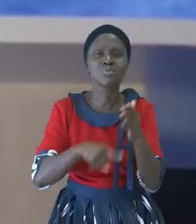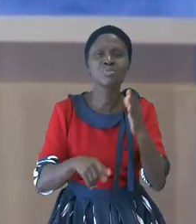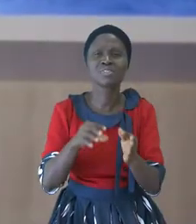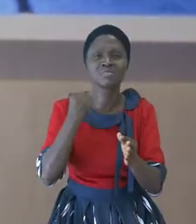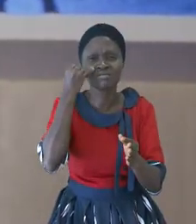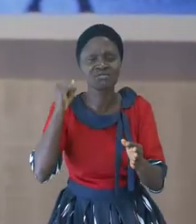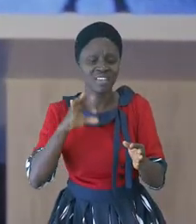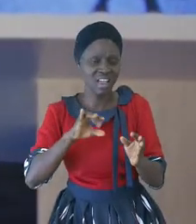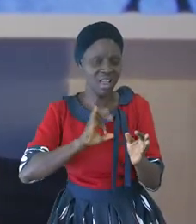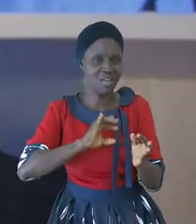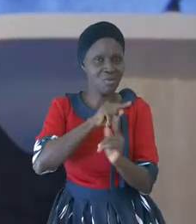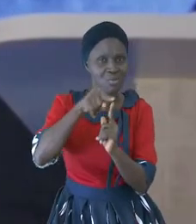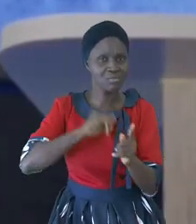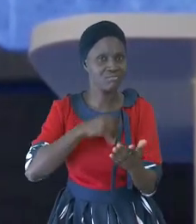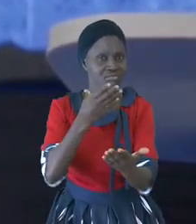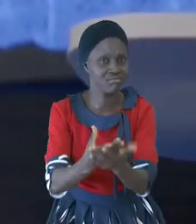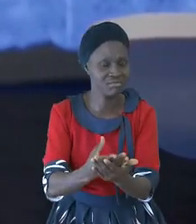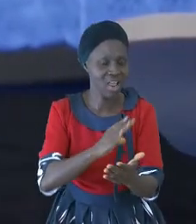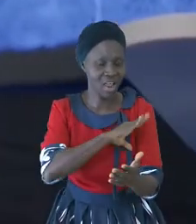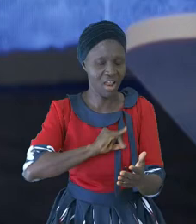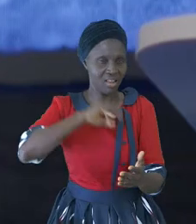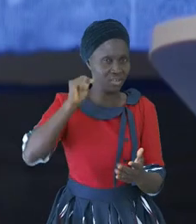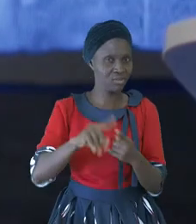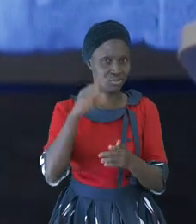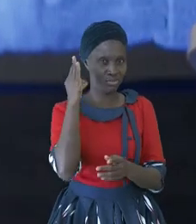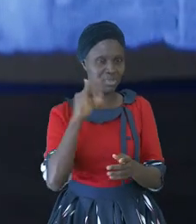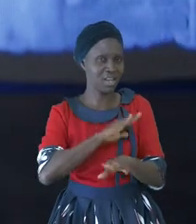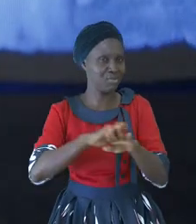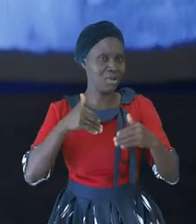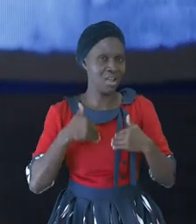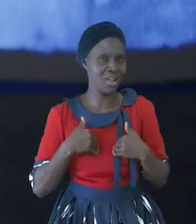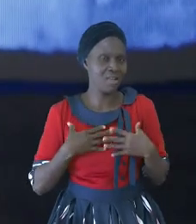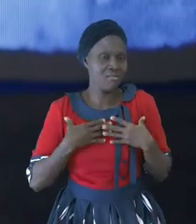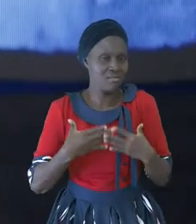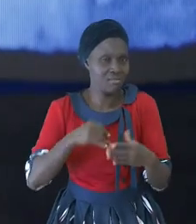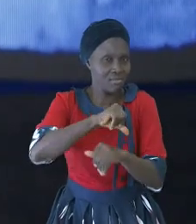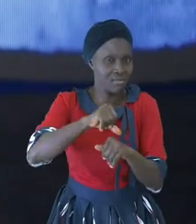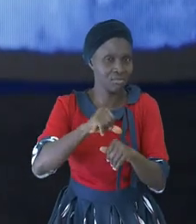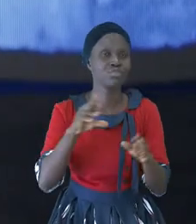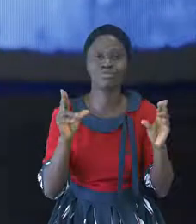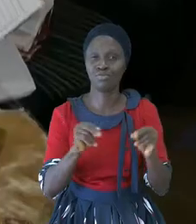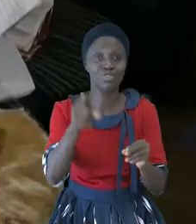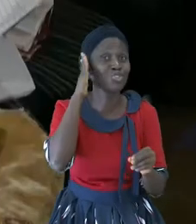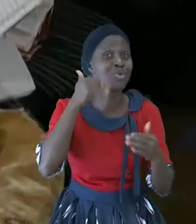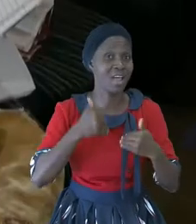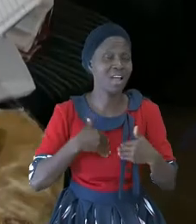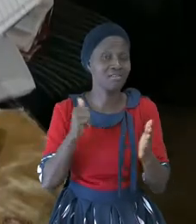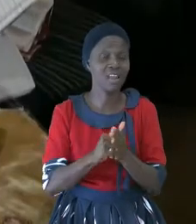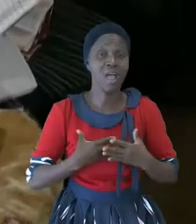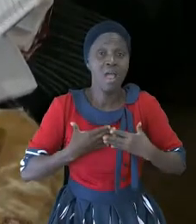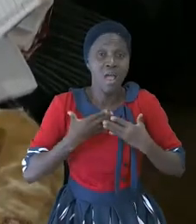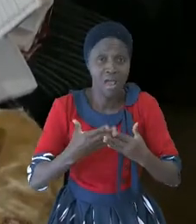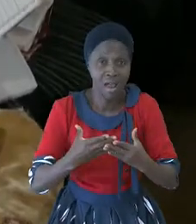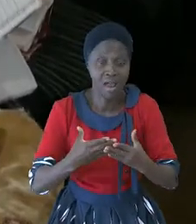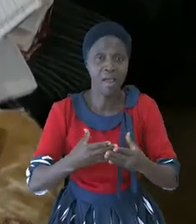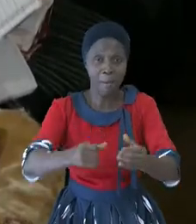to minister and then I don't even have inspiration? No, you will have inspiration. You will